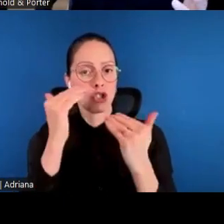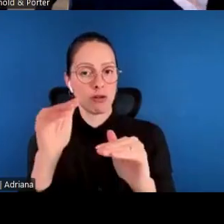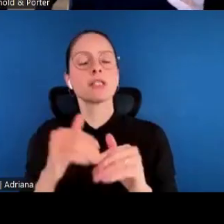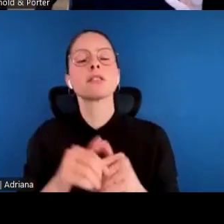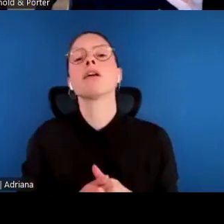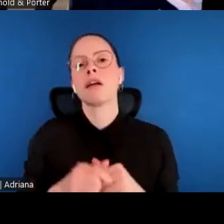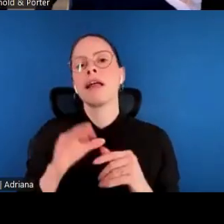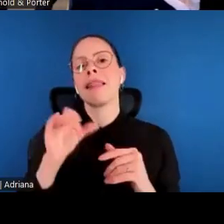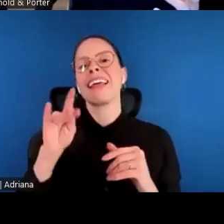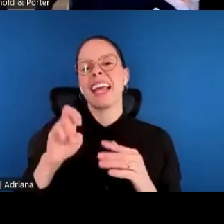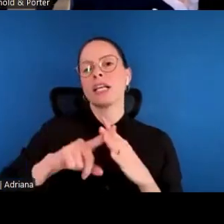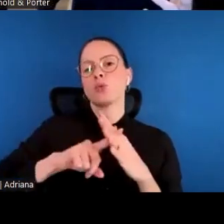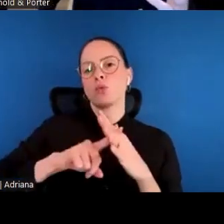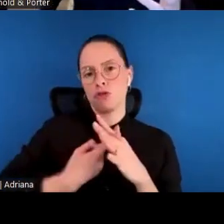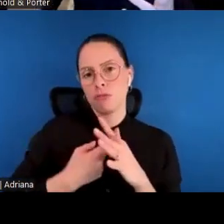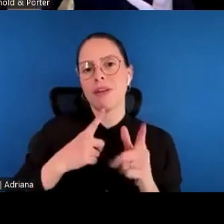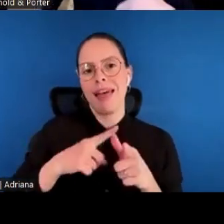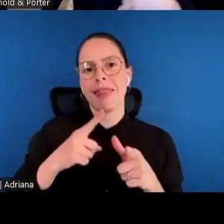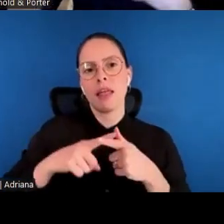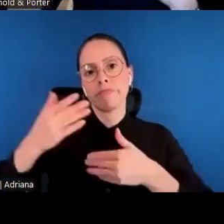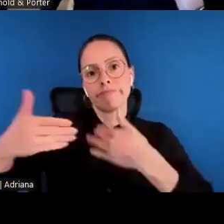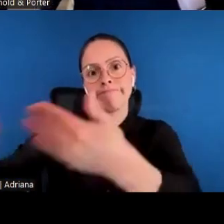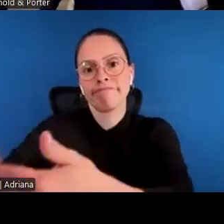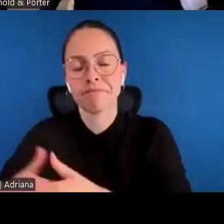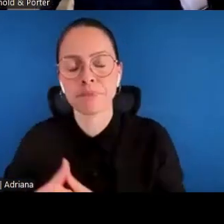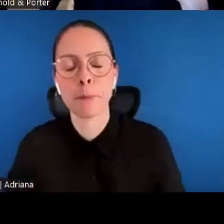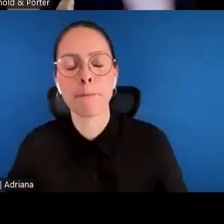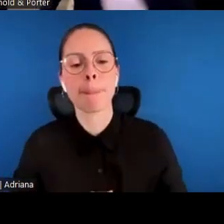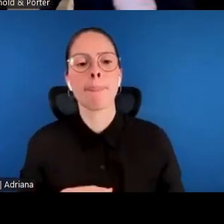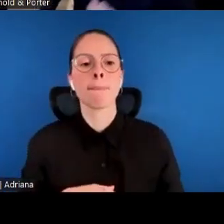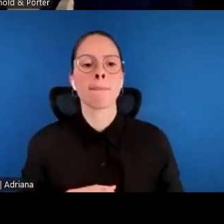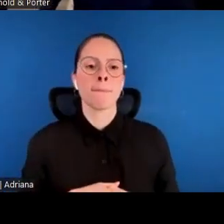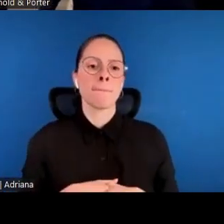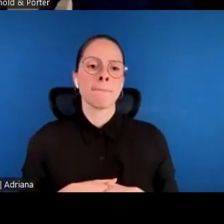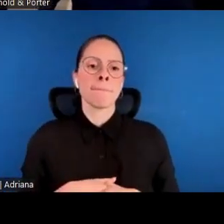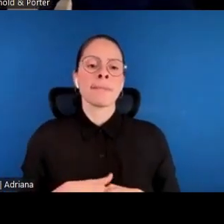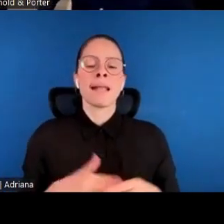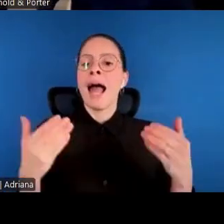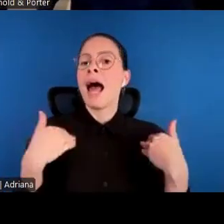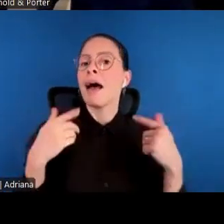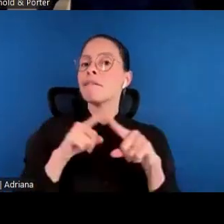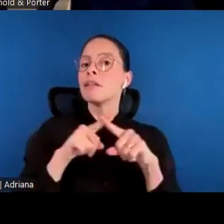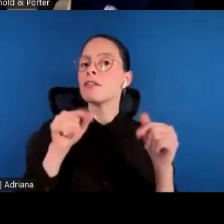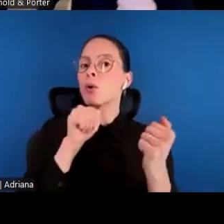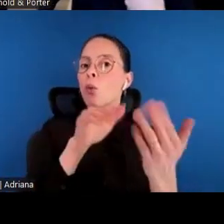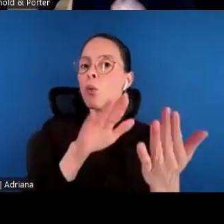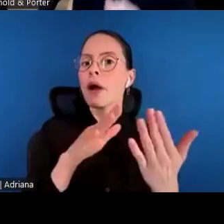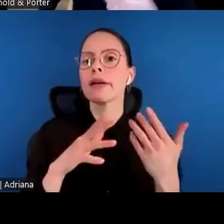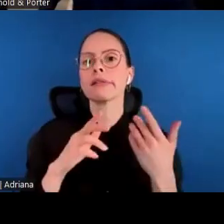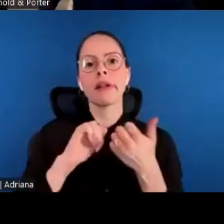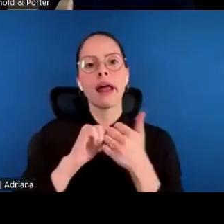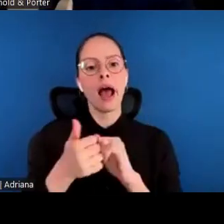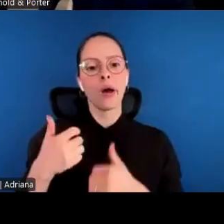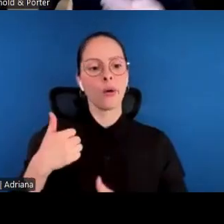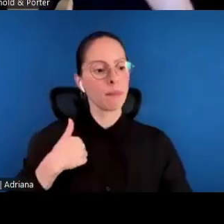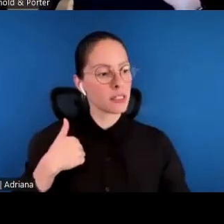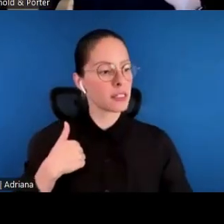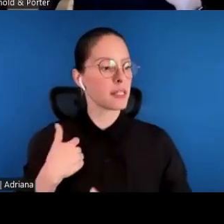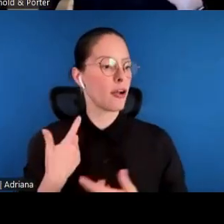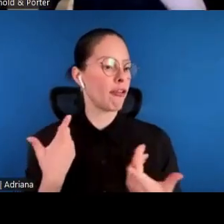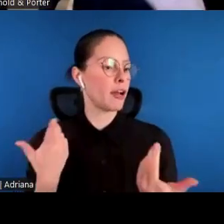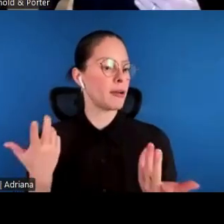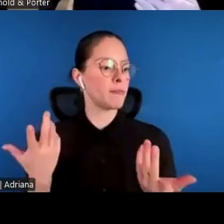steps that I described will take place. There are different ways in which the military might be able